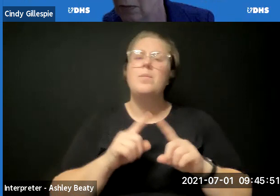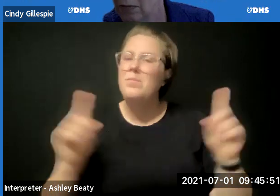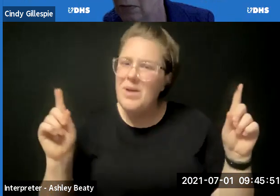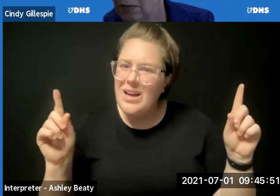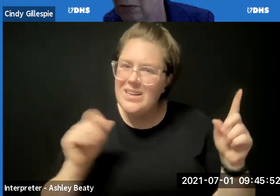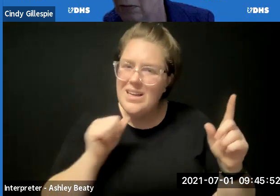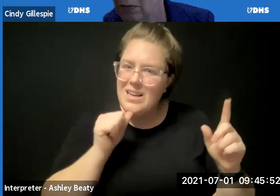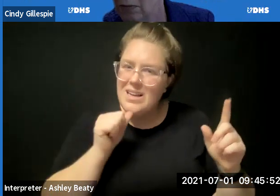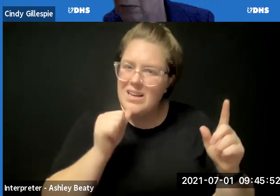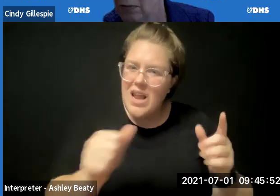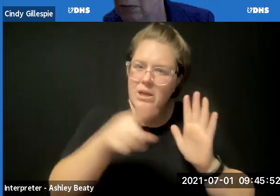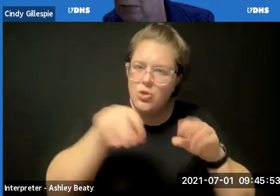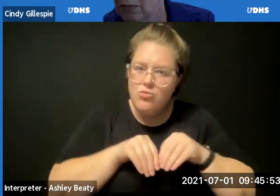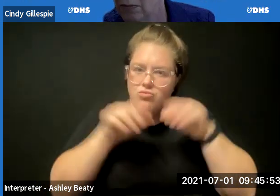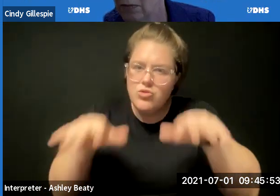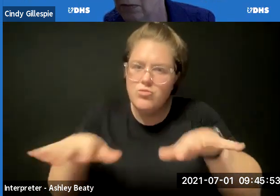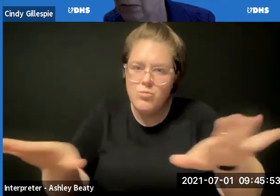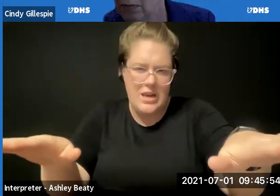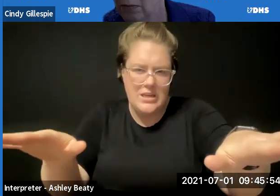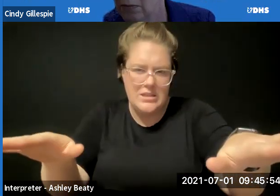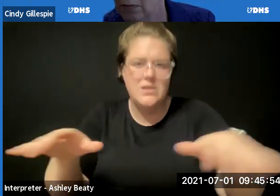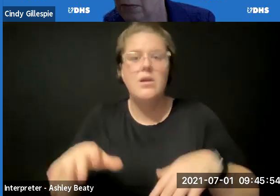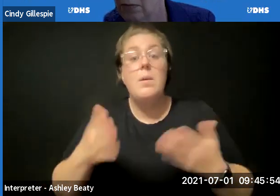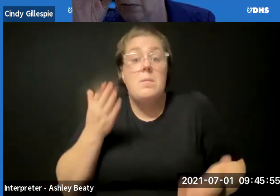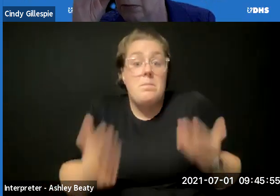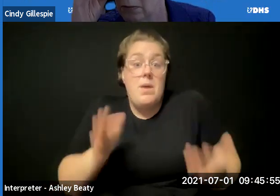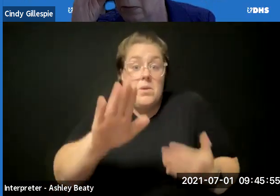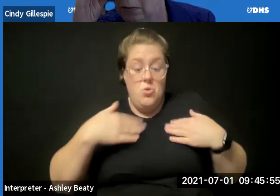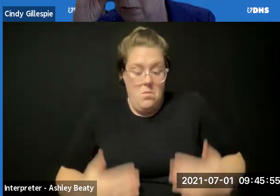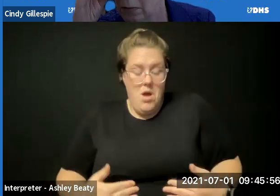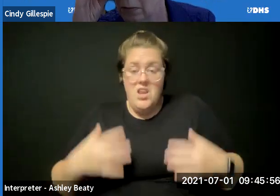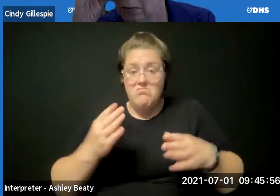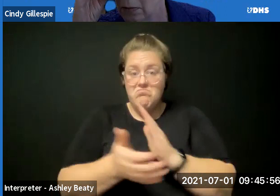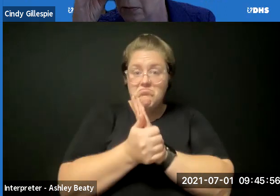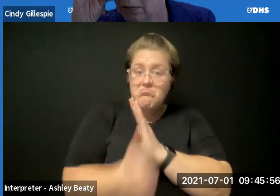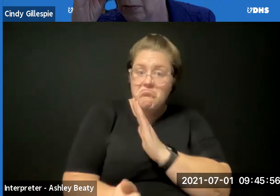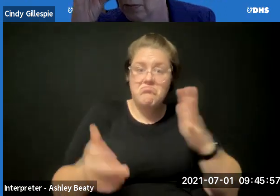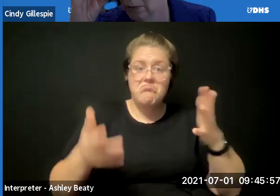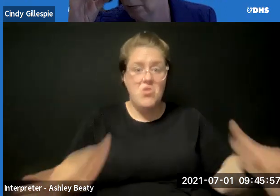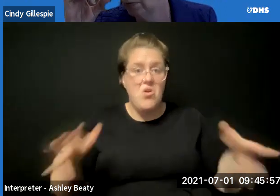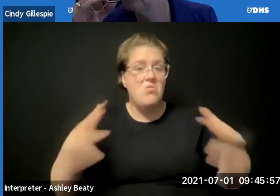system. Your system could be fighting it very effectively, and you don't even notice it because of that. But